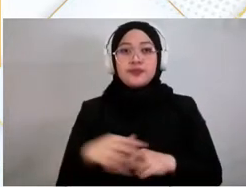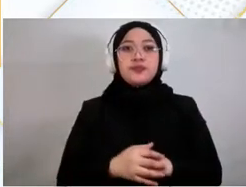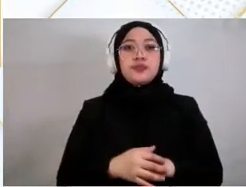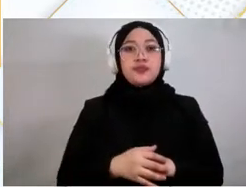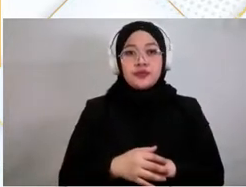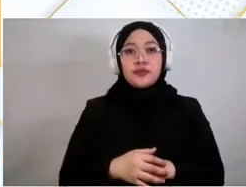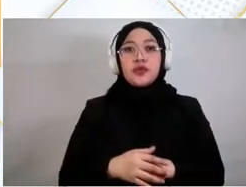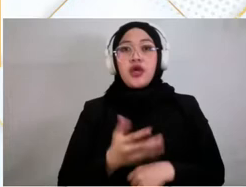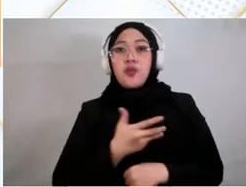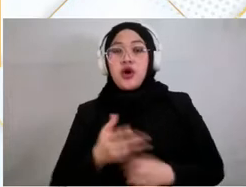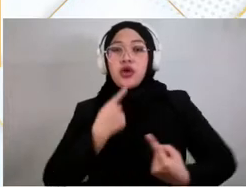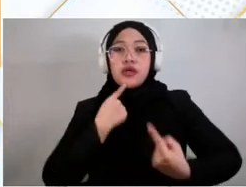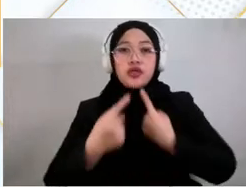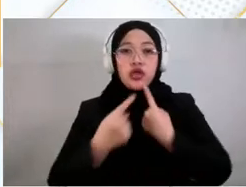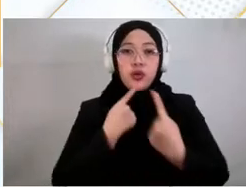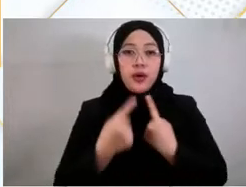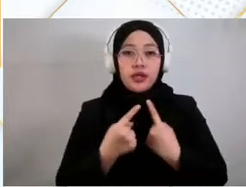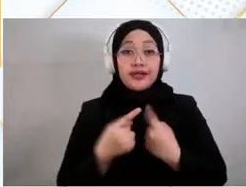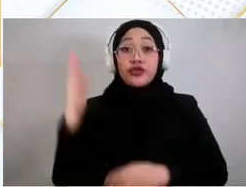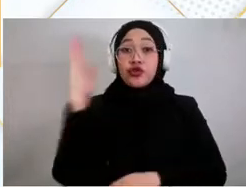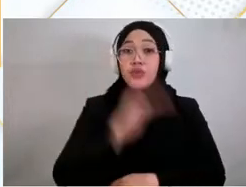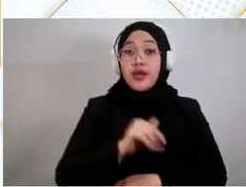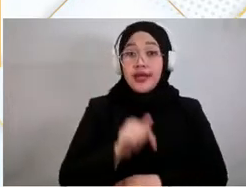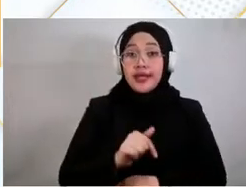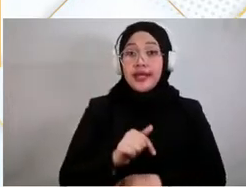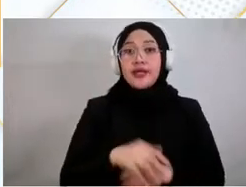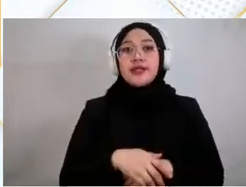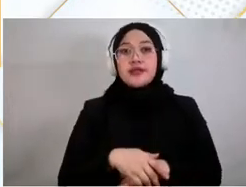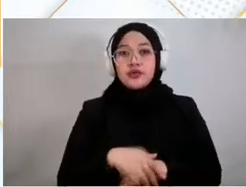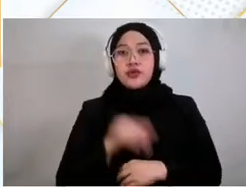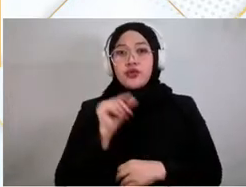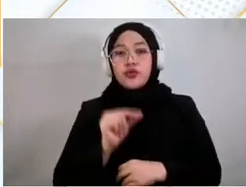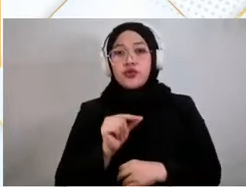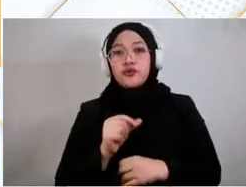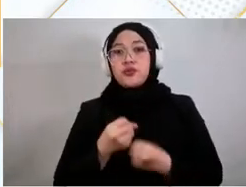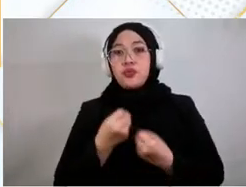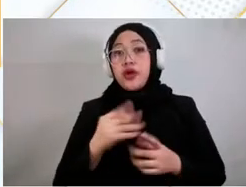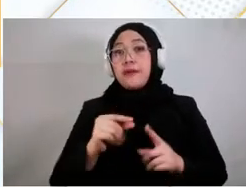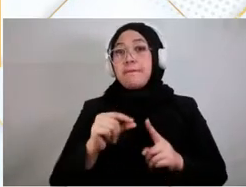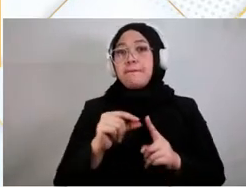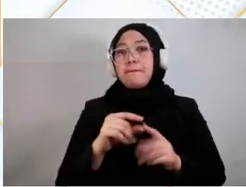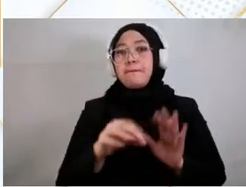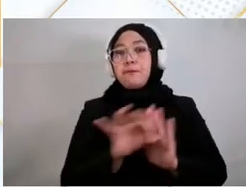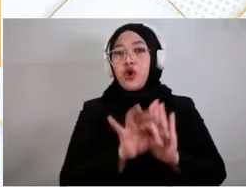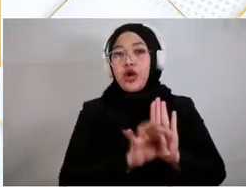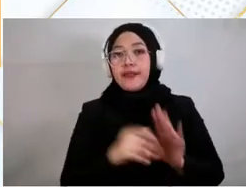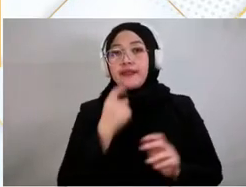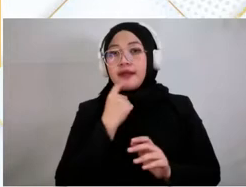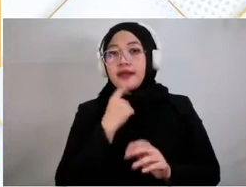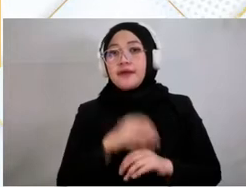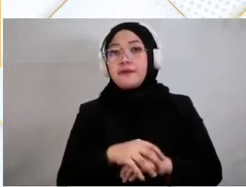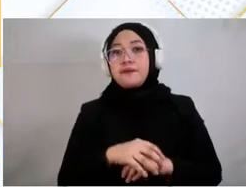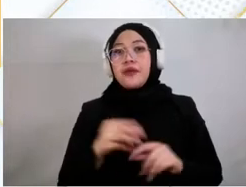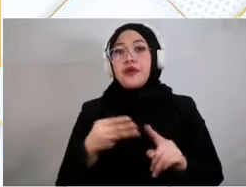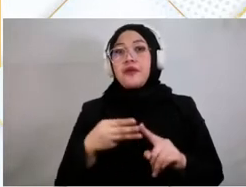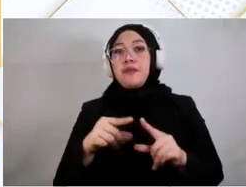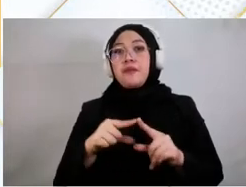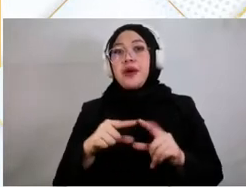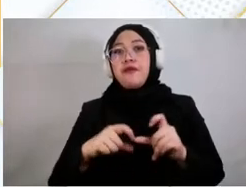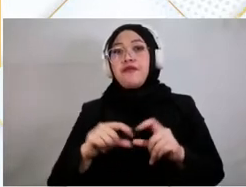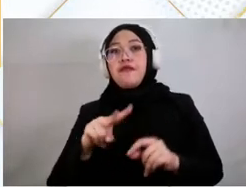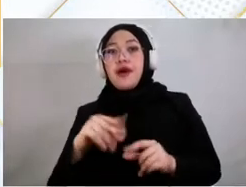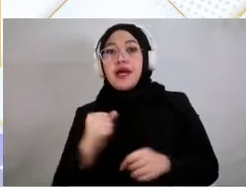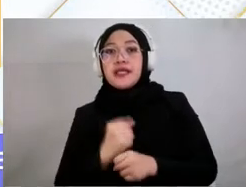things I wanted to talk about today, you know, in addition to the excellent points that Professor Banyu has brought up about the foreign